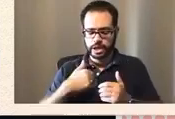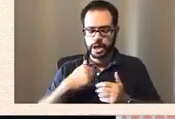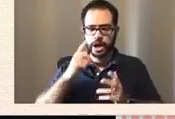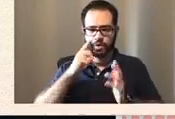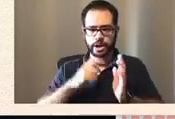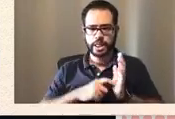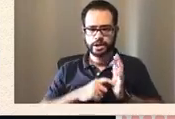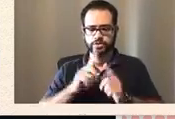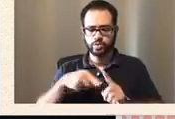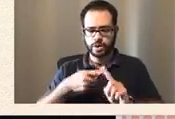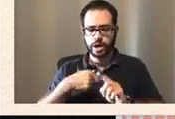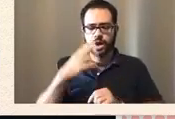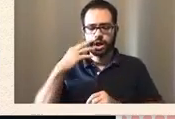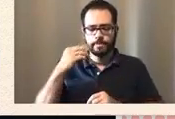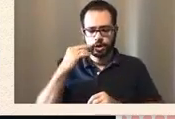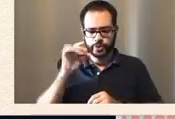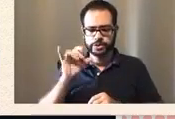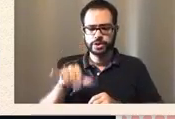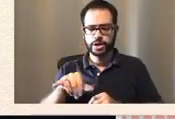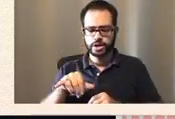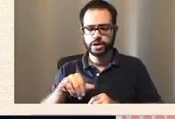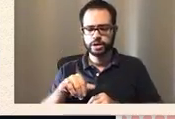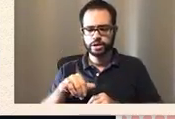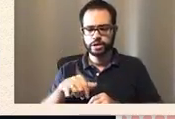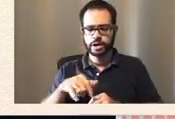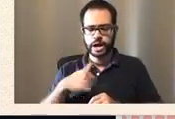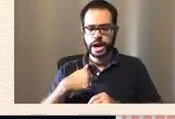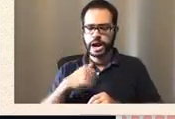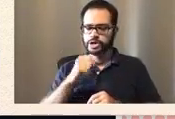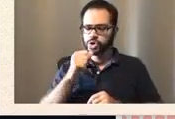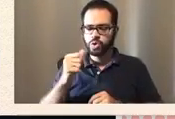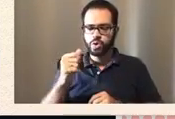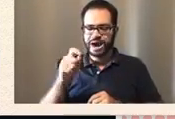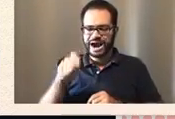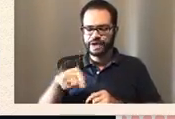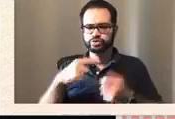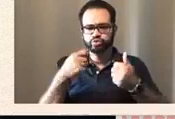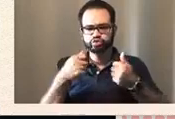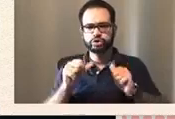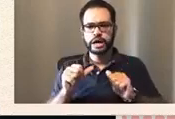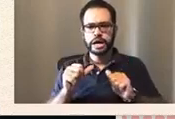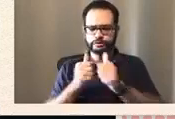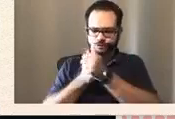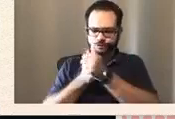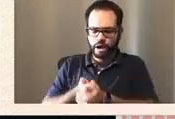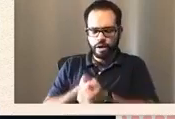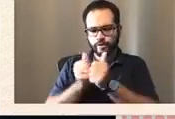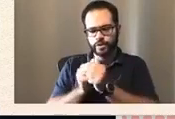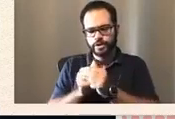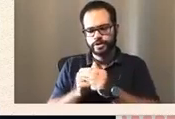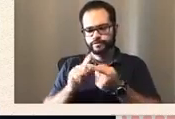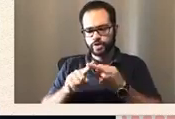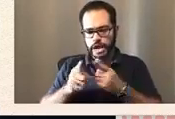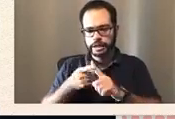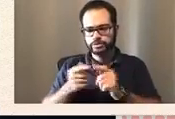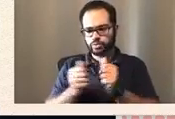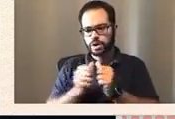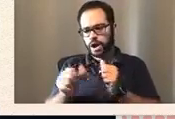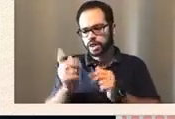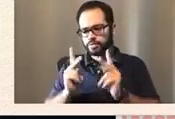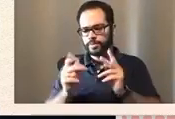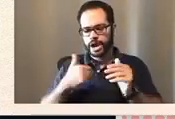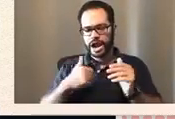that too is I don't just have to try to stick to making friends with other people with autism. I